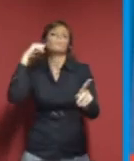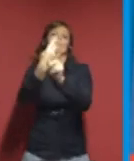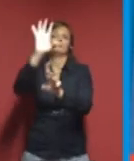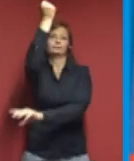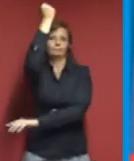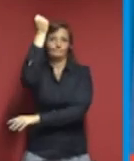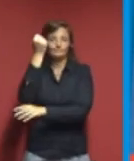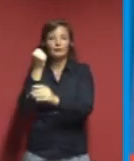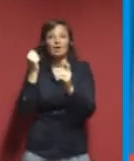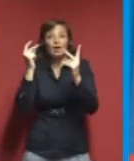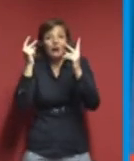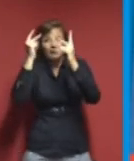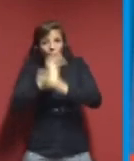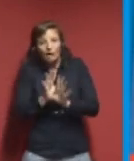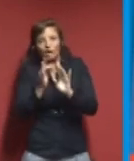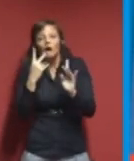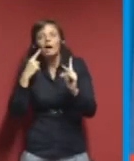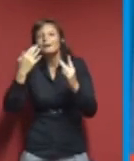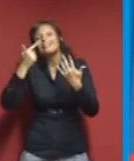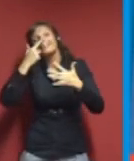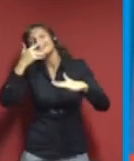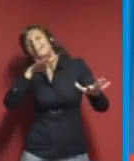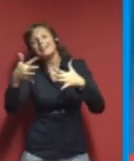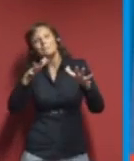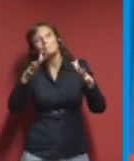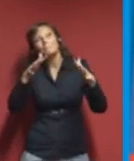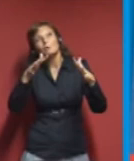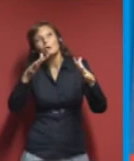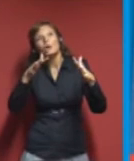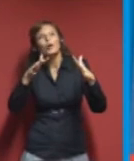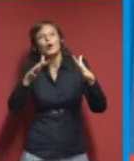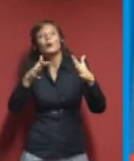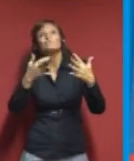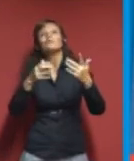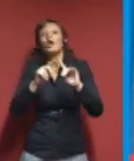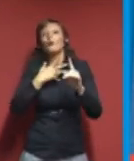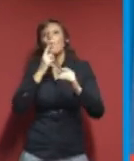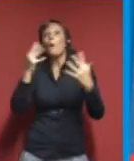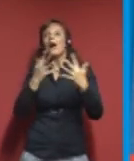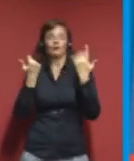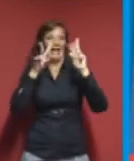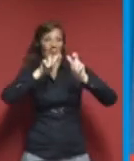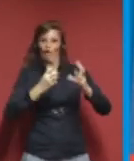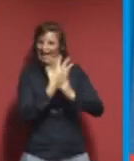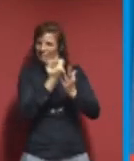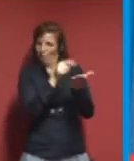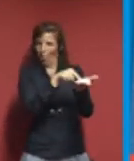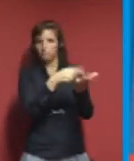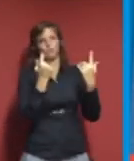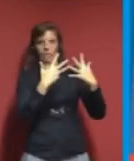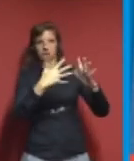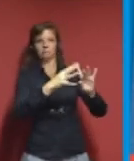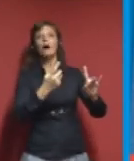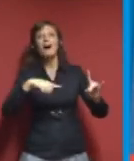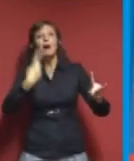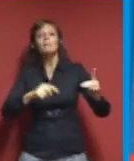DIY versions of R&D, design, material sourcing. All those things are available very inexpensively, if not for free, and they are